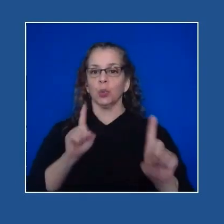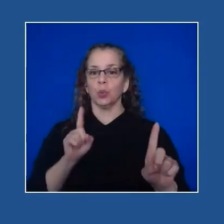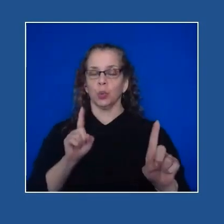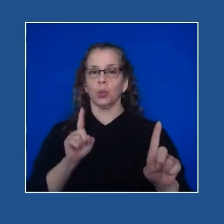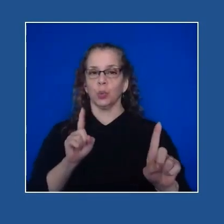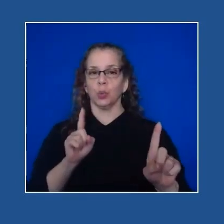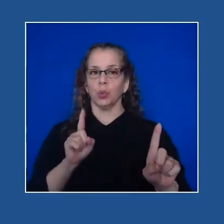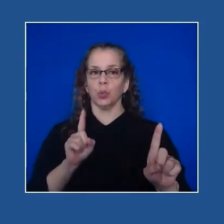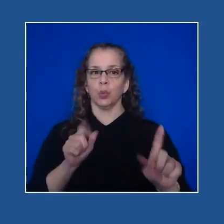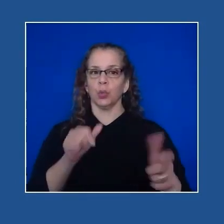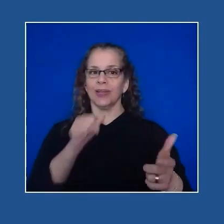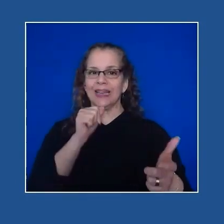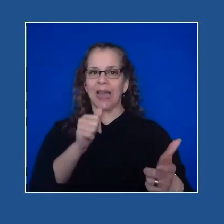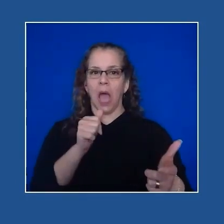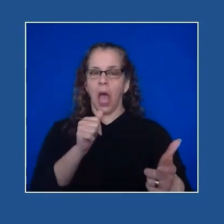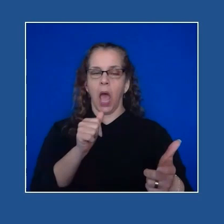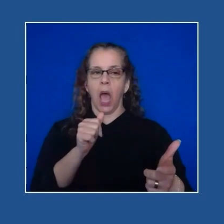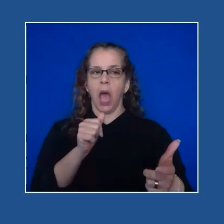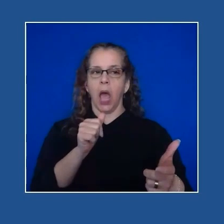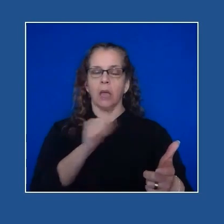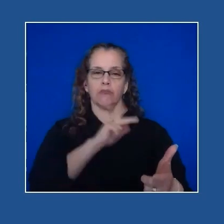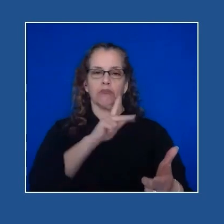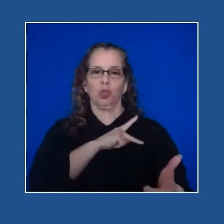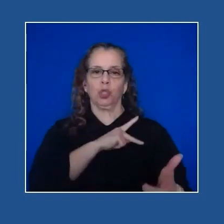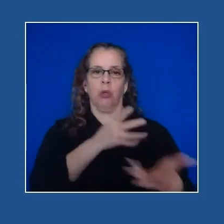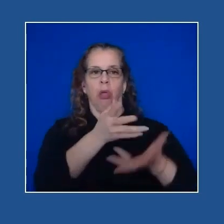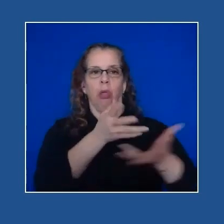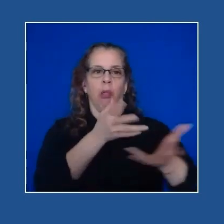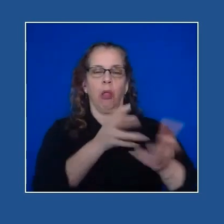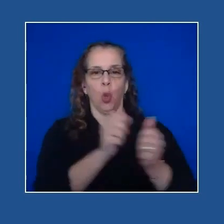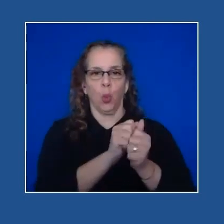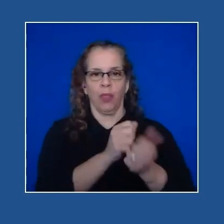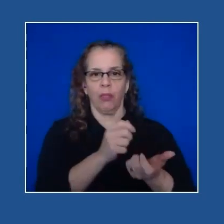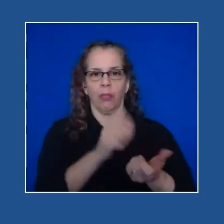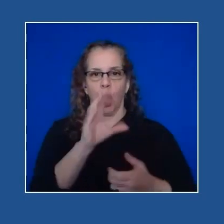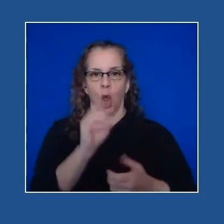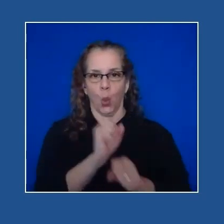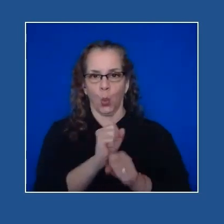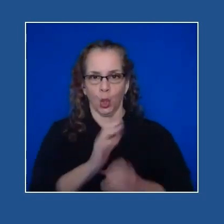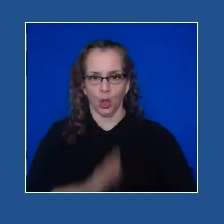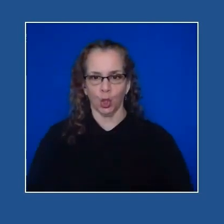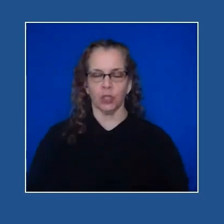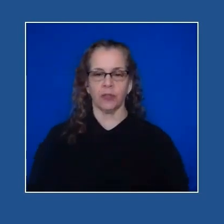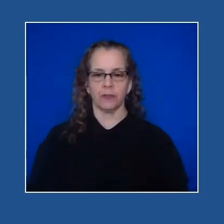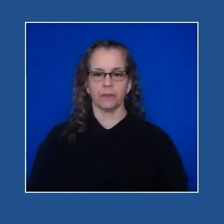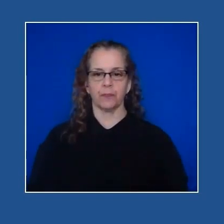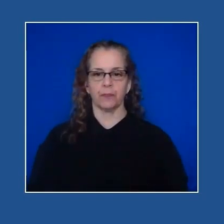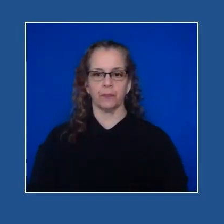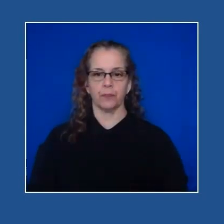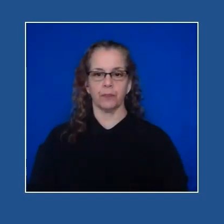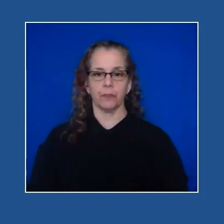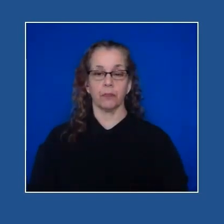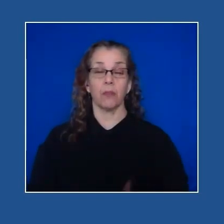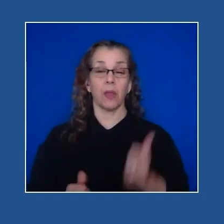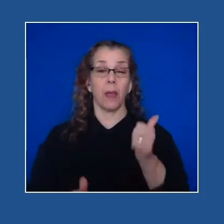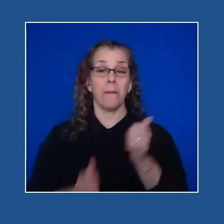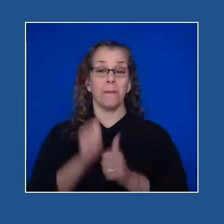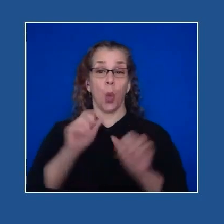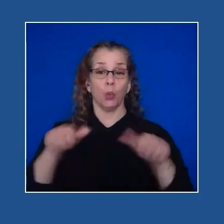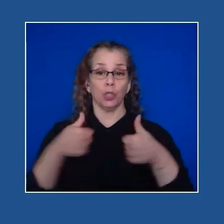and not become too personal. The most challenging areas of life where they seem to have